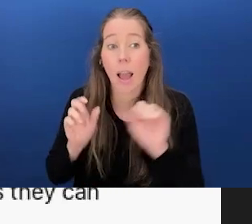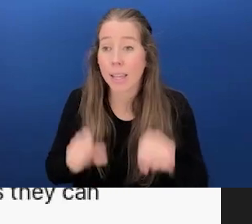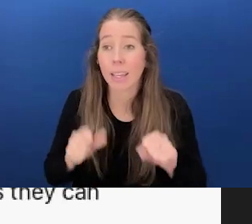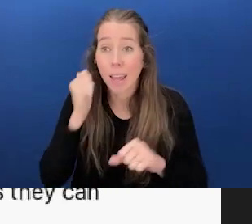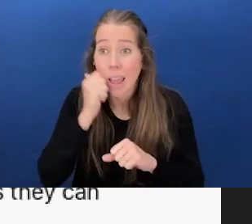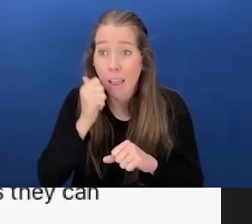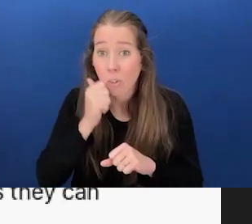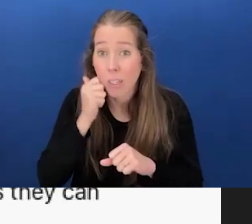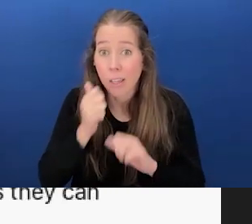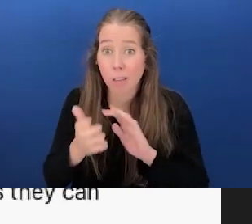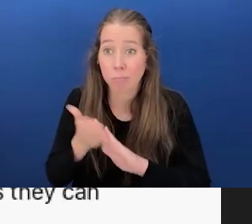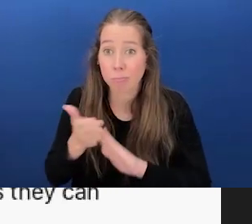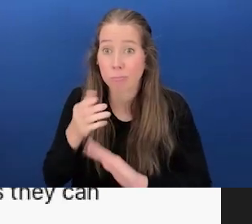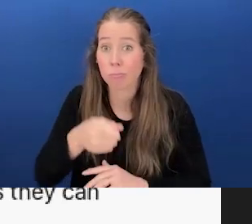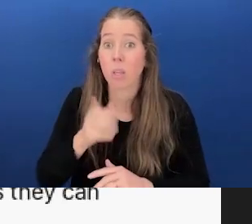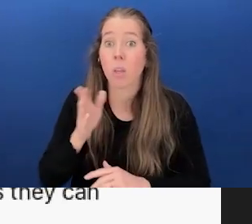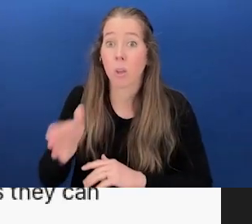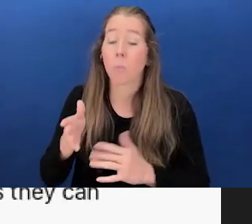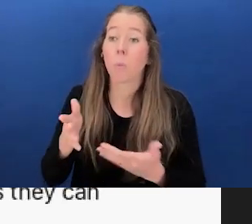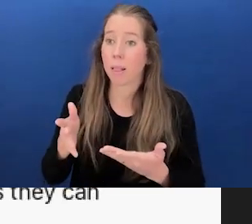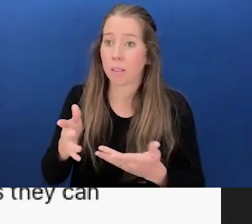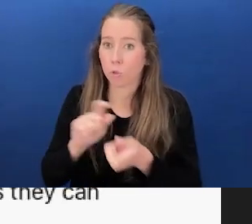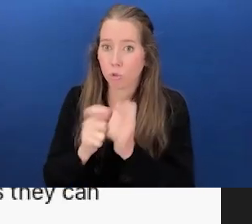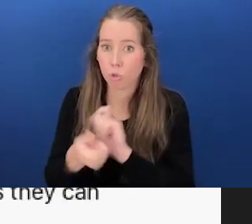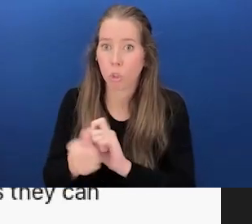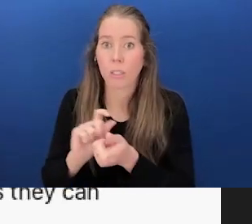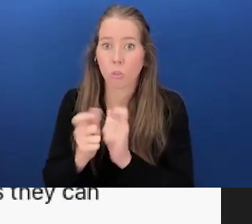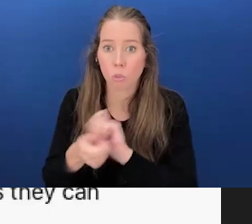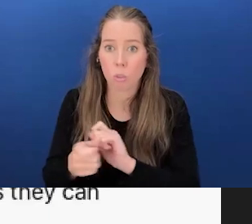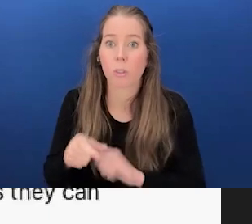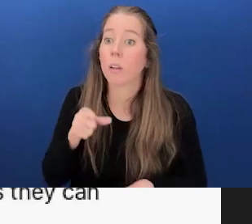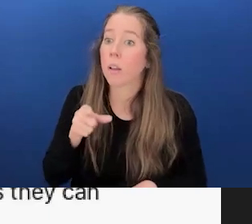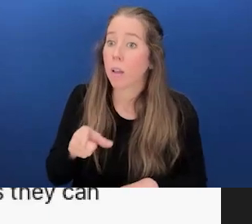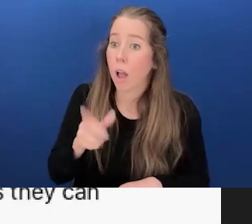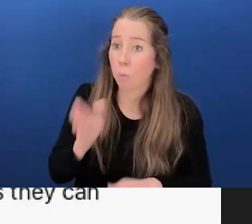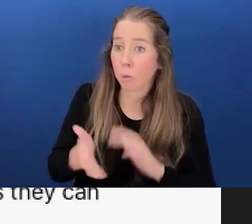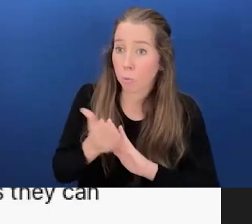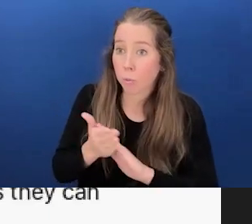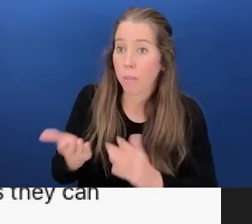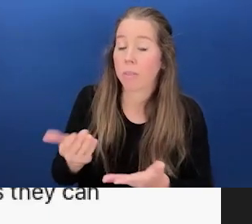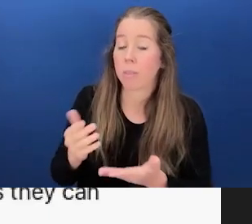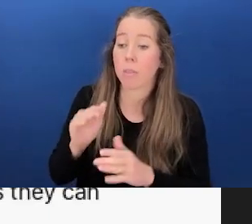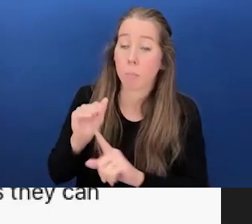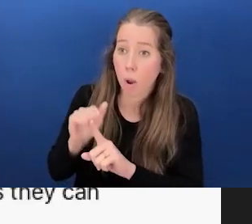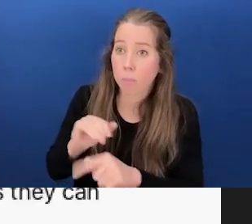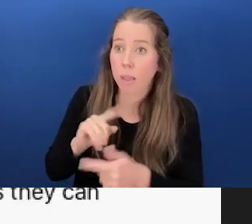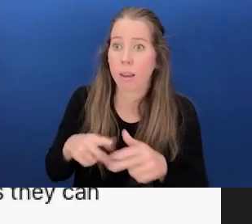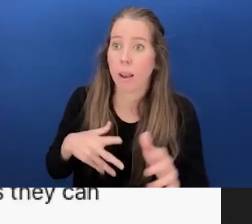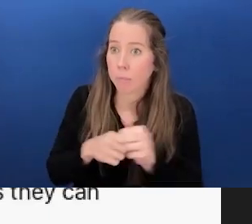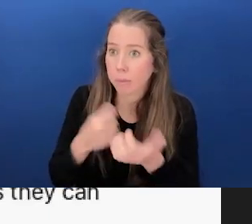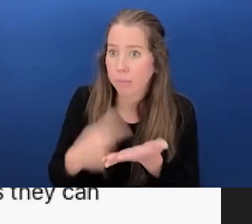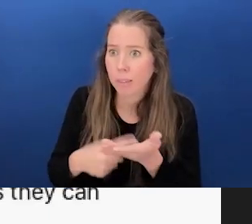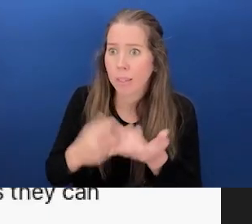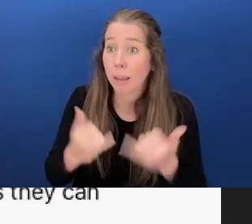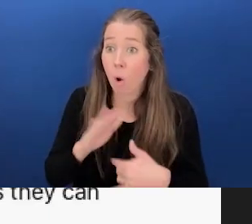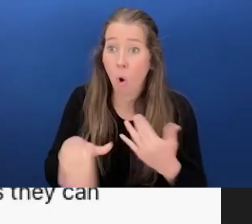will change. So when I go to have my next cybersecurity class in the spring, I will rerun the prompt and update the discussions. And now all my discussions